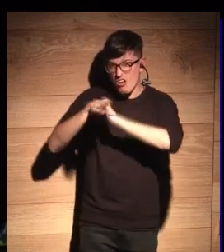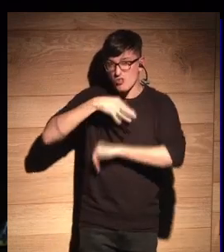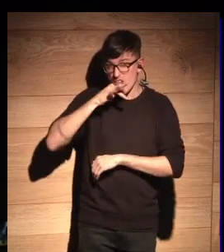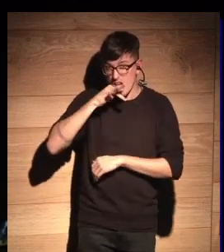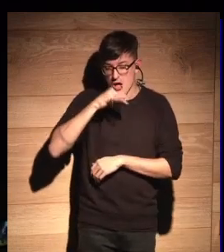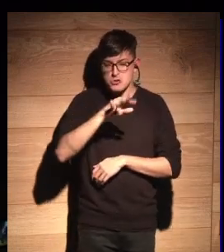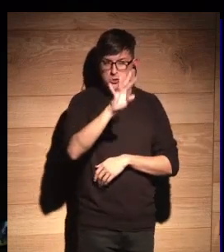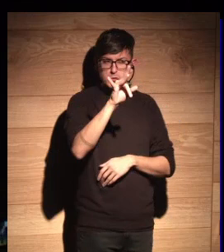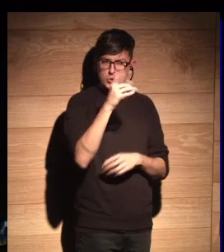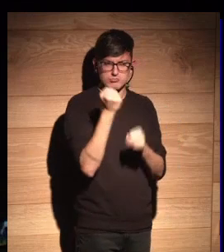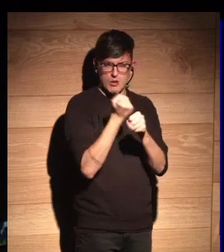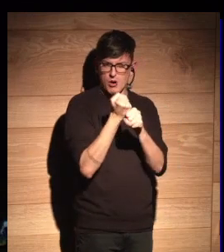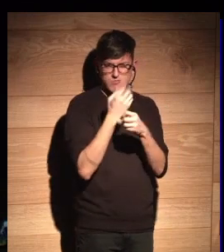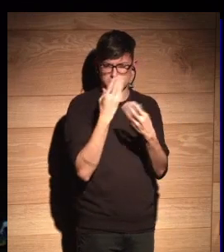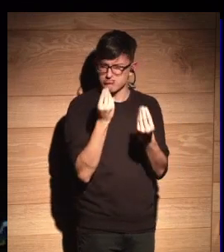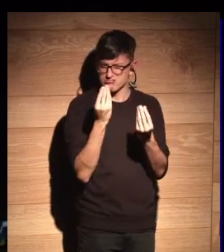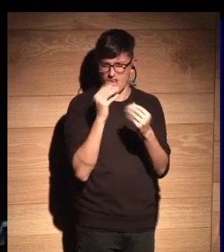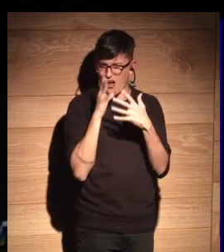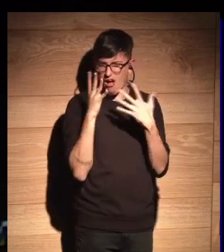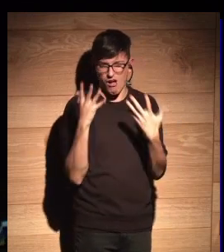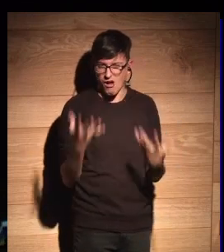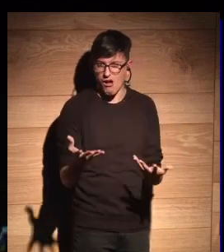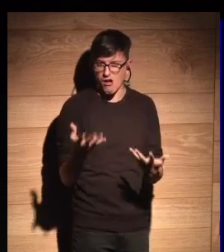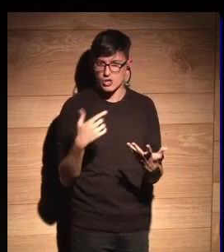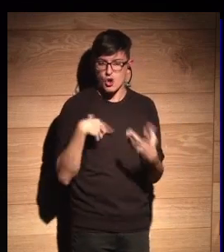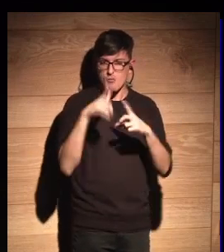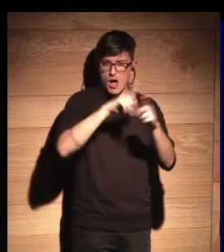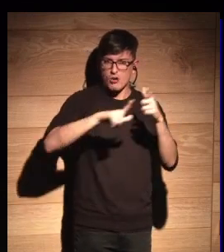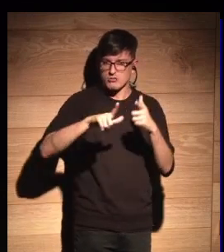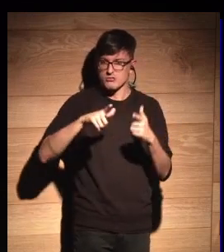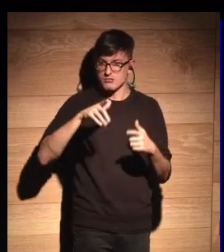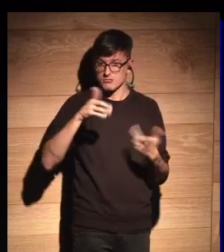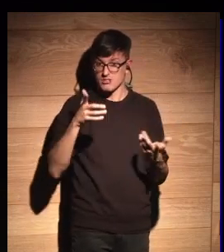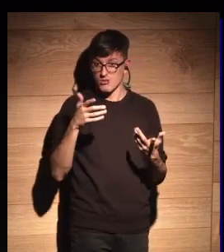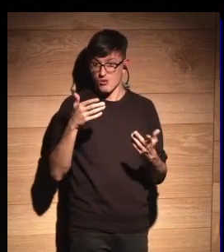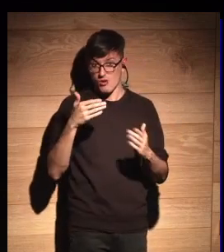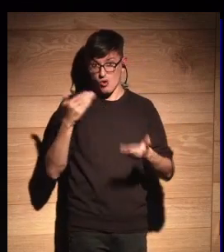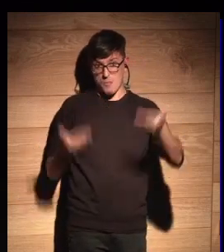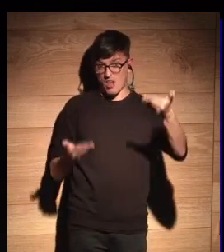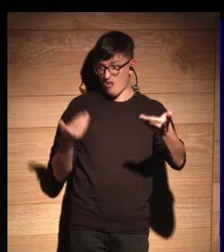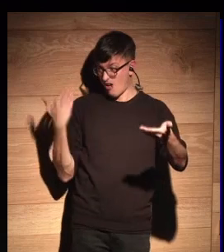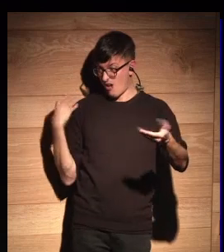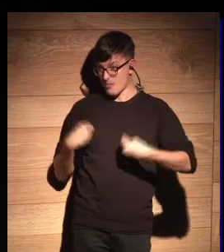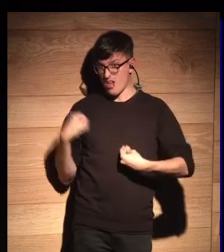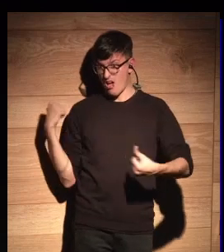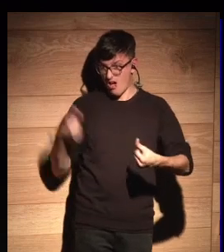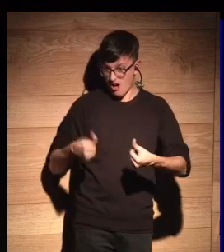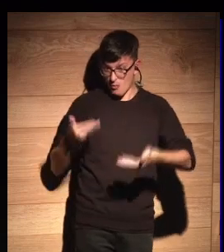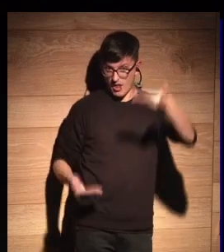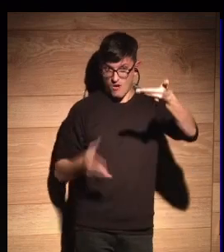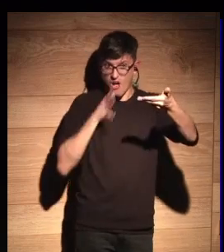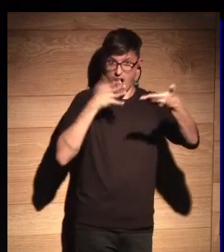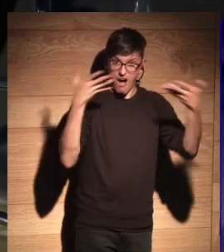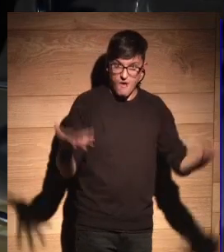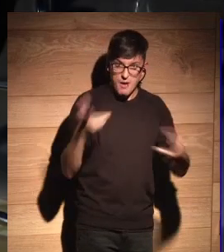much now. I'm traveling more now than I ever have in my entire life. So this is a question I wanted to ask